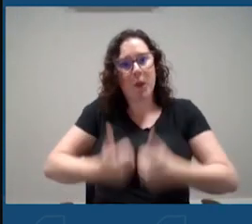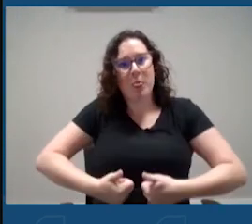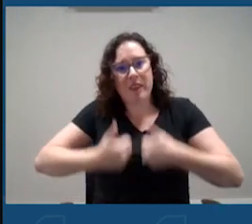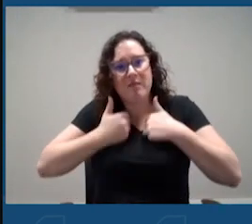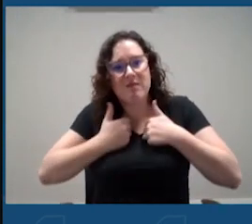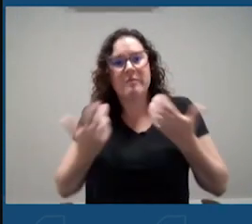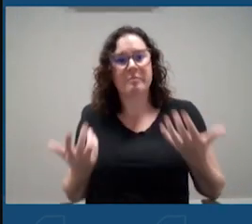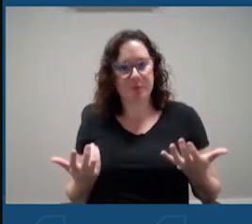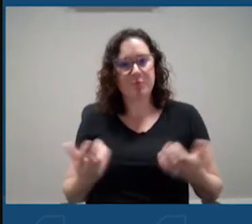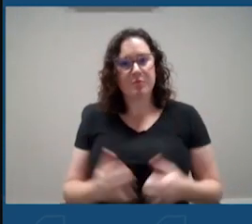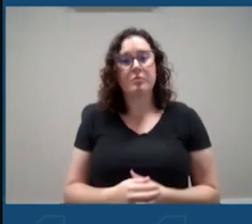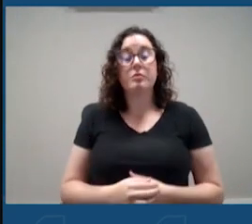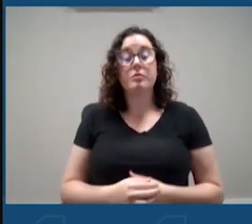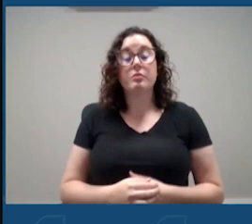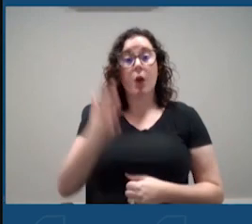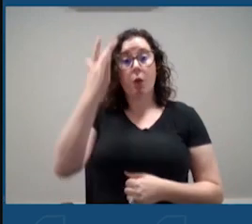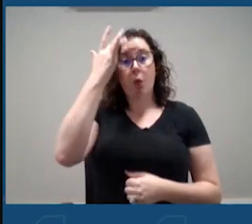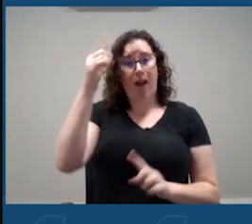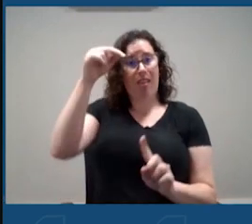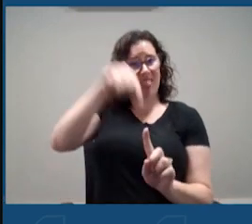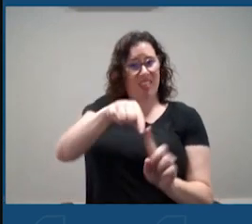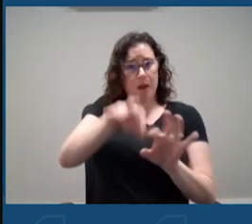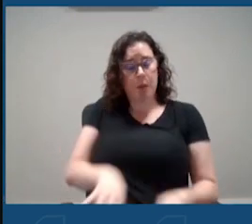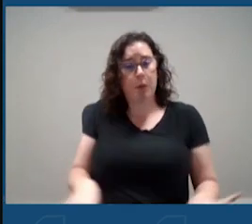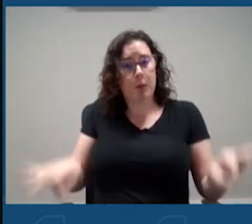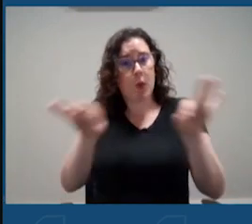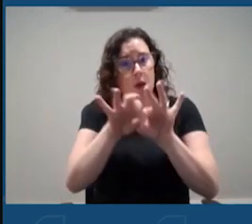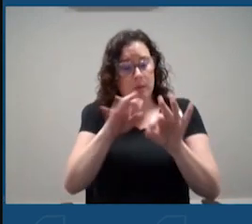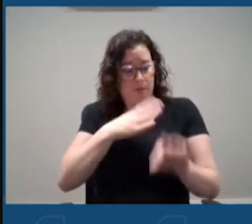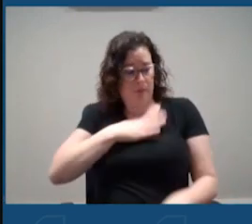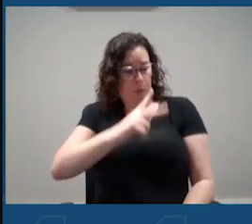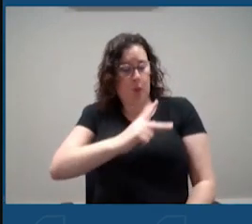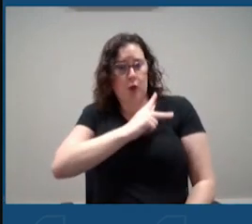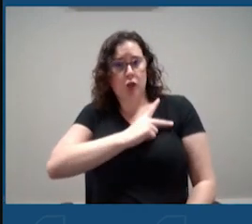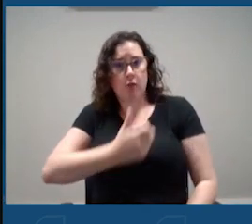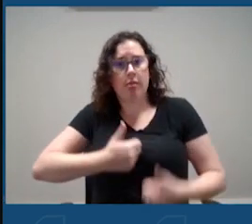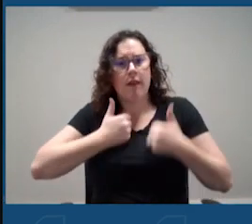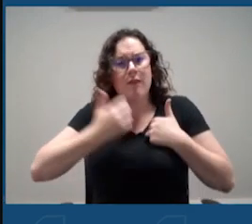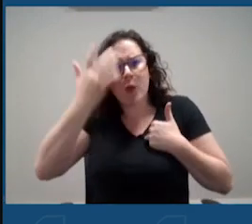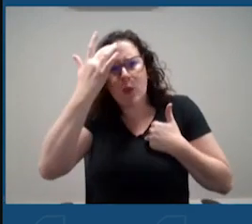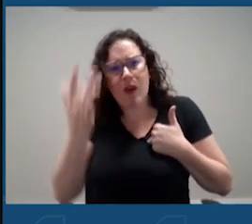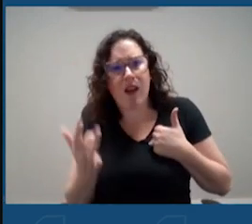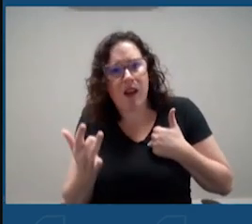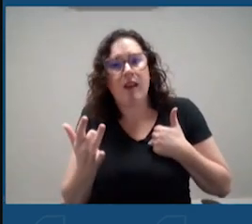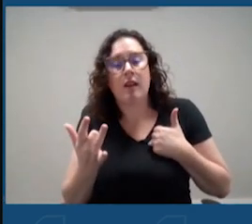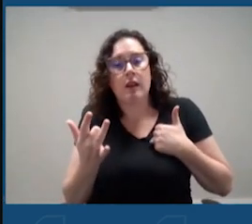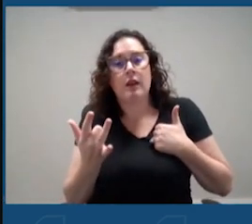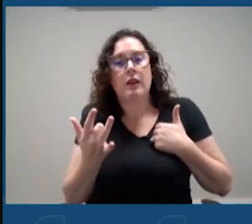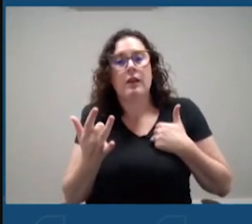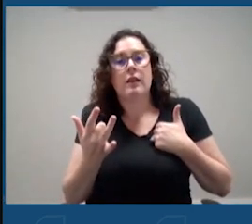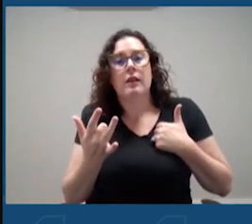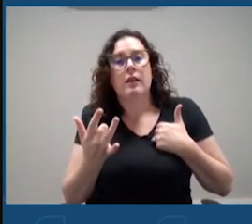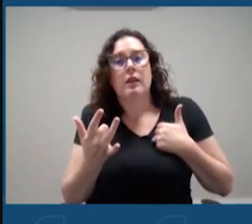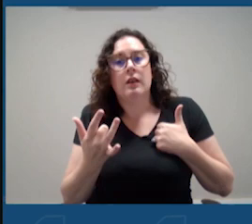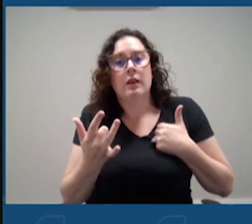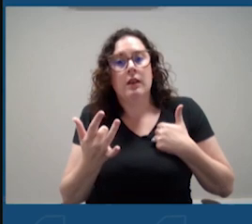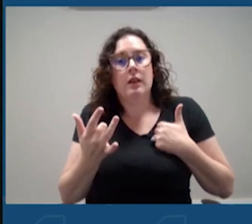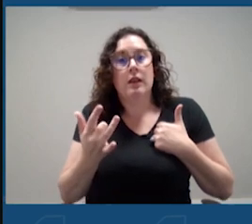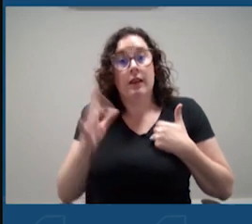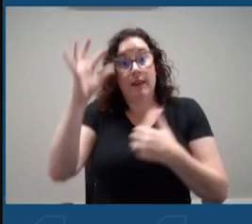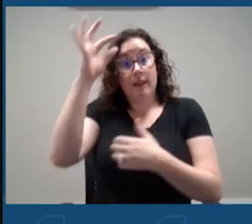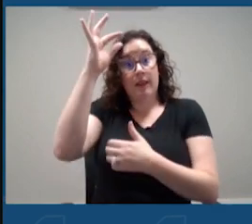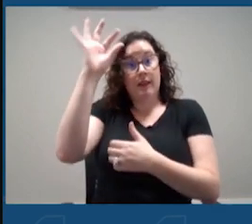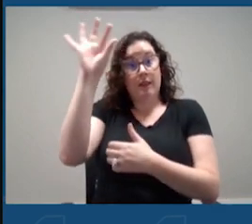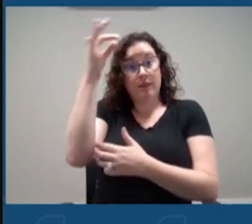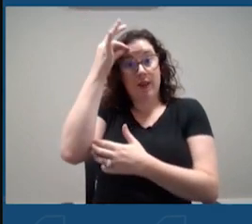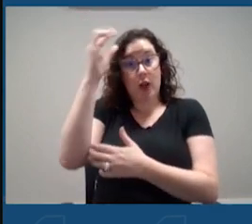this is so important to me personally, because, we've been set back a lot by our federal government, or